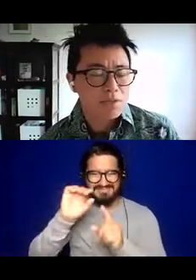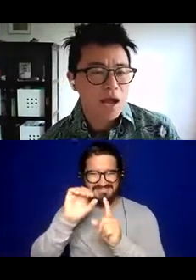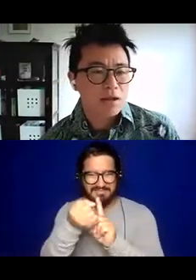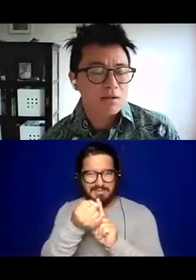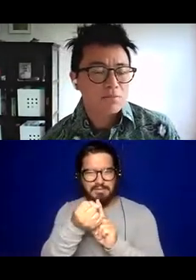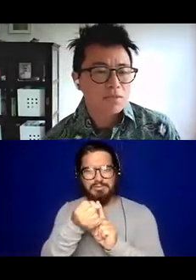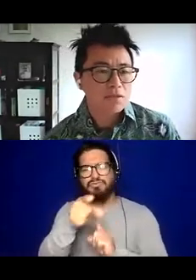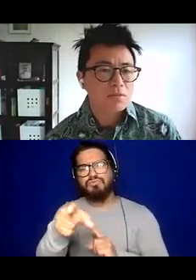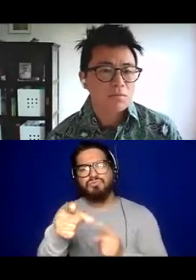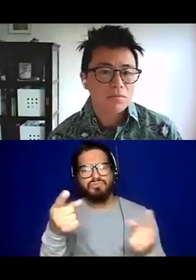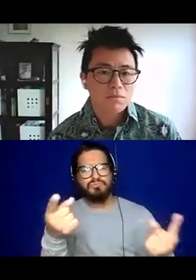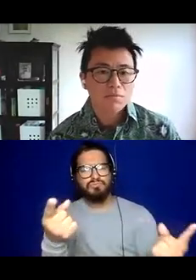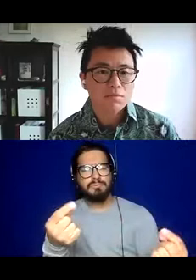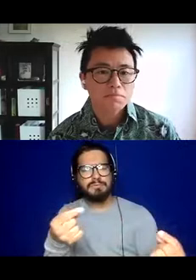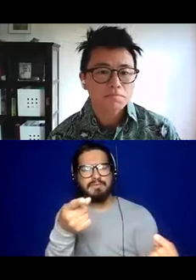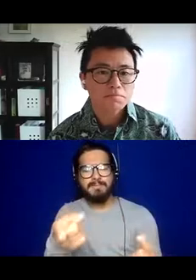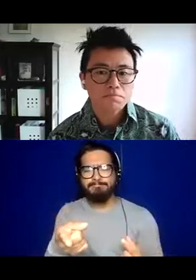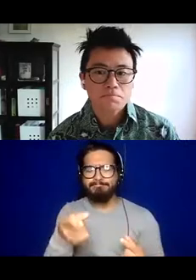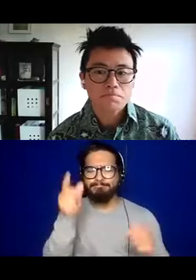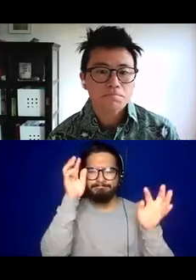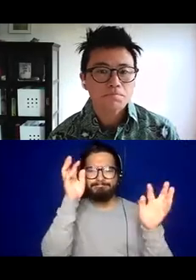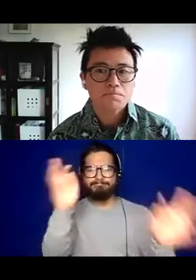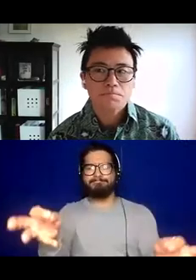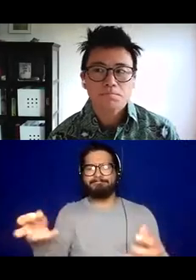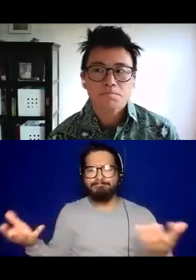you decide to do?